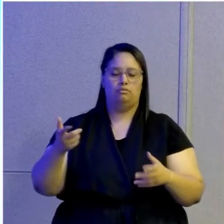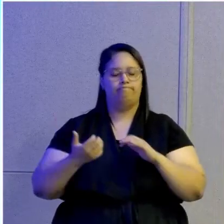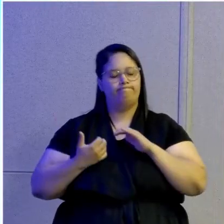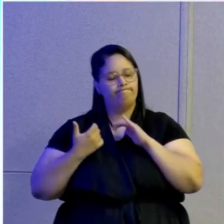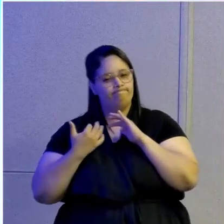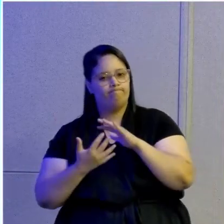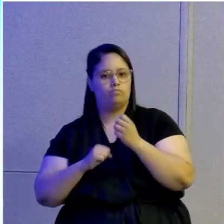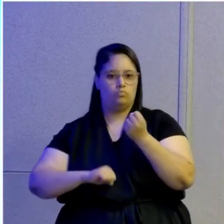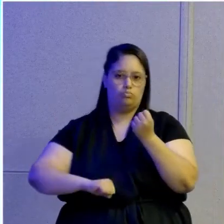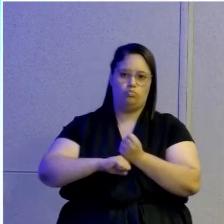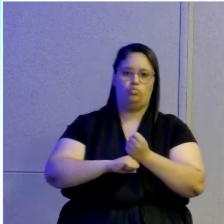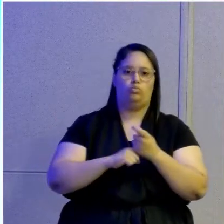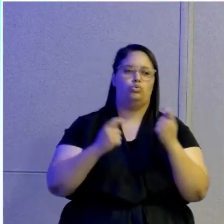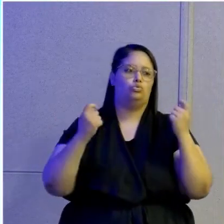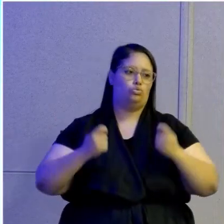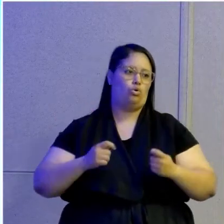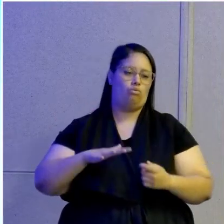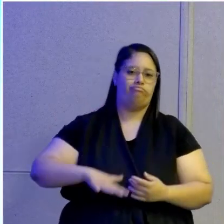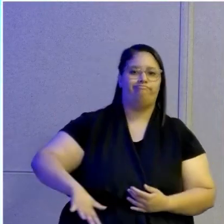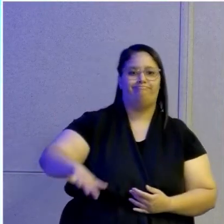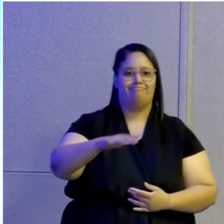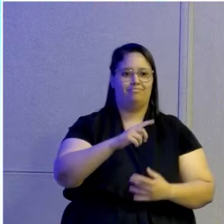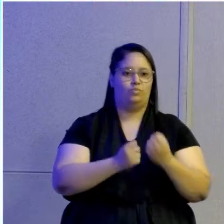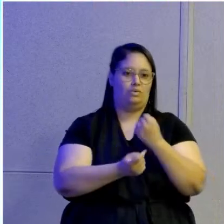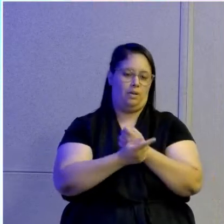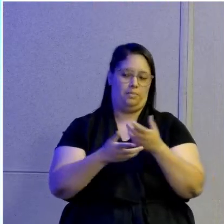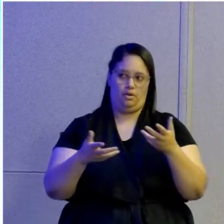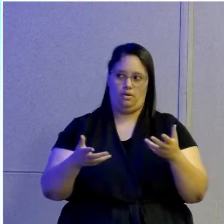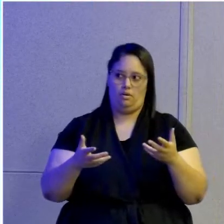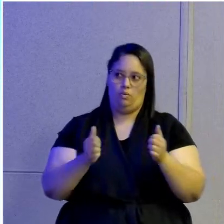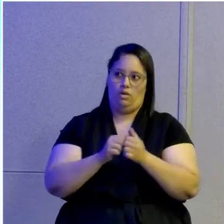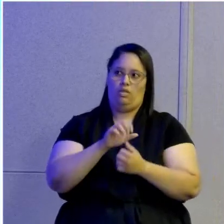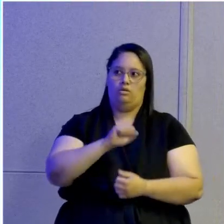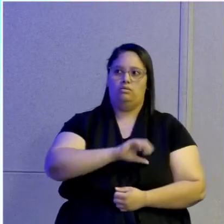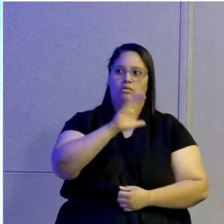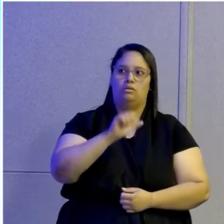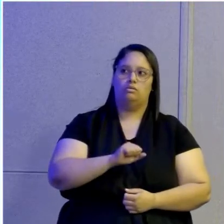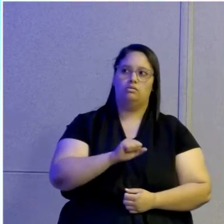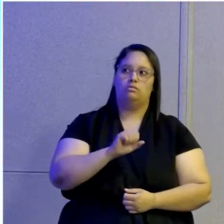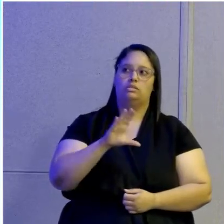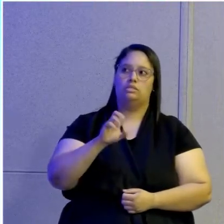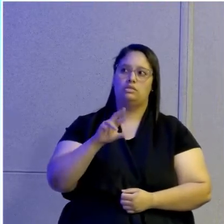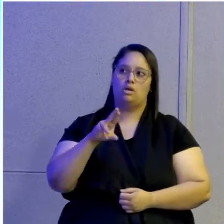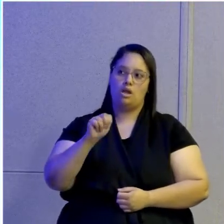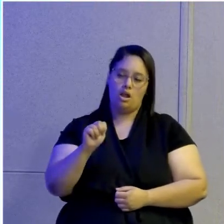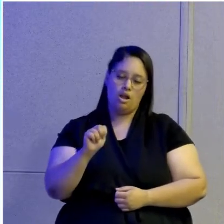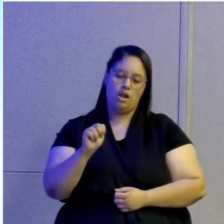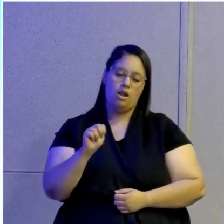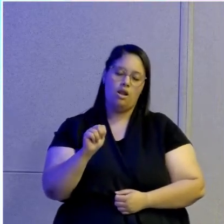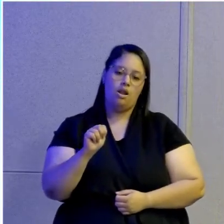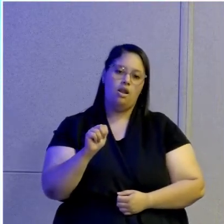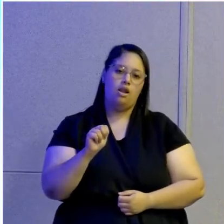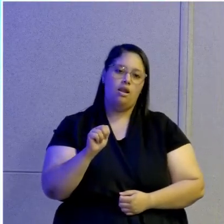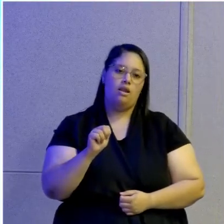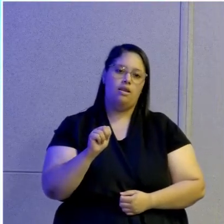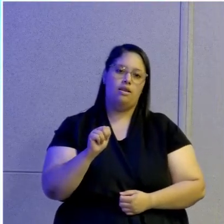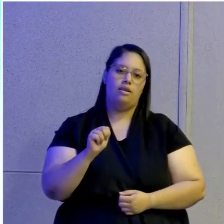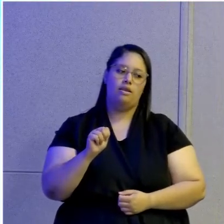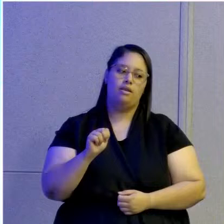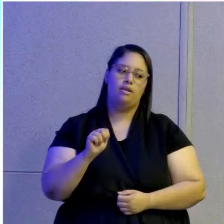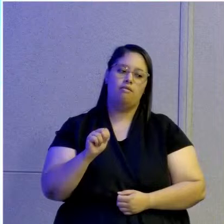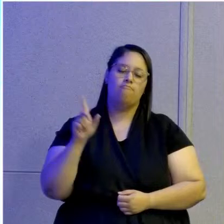passionately supports what is happening with SASM, and he